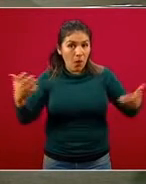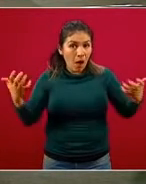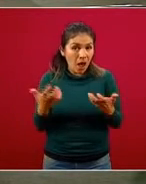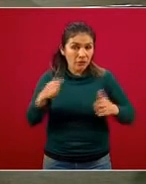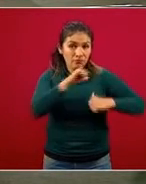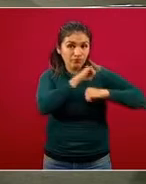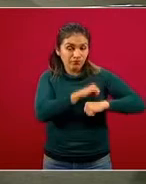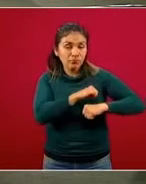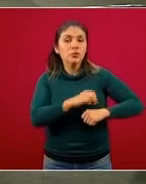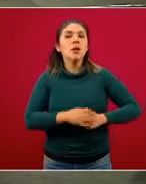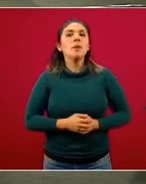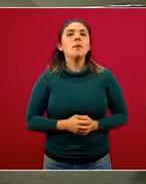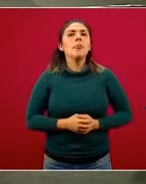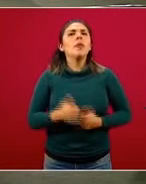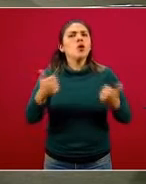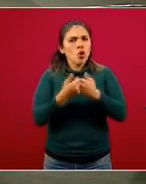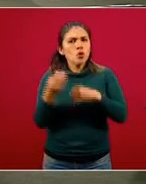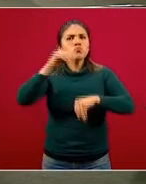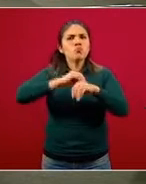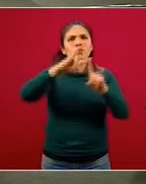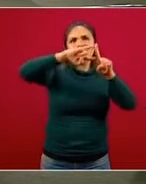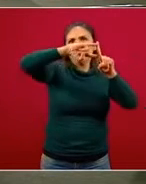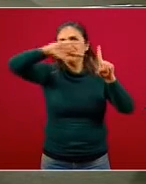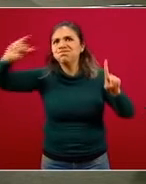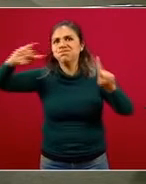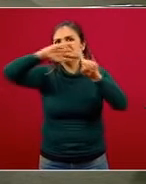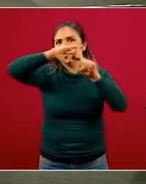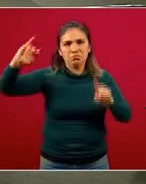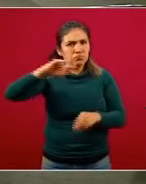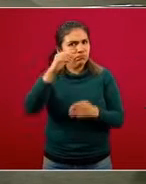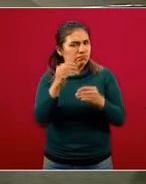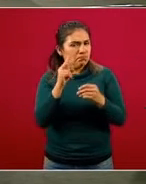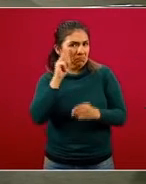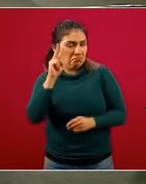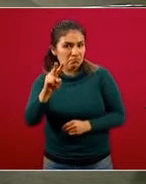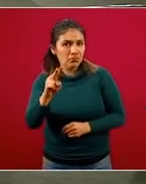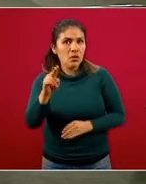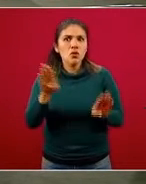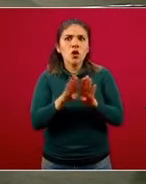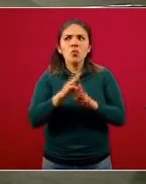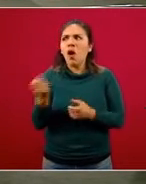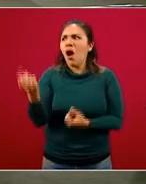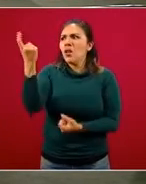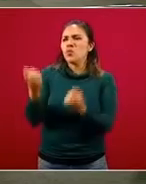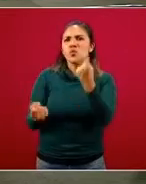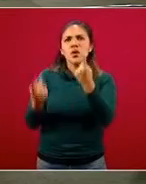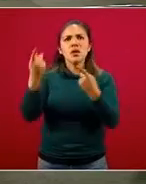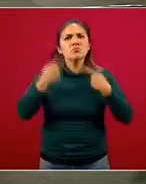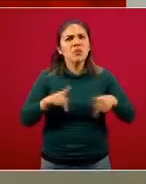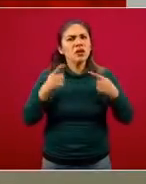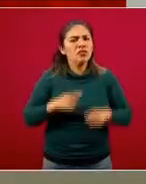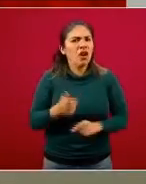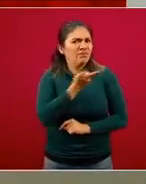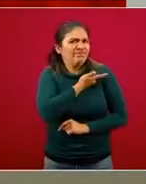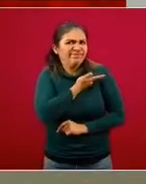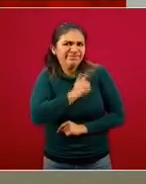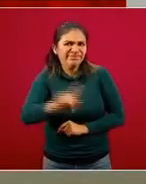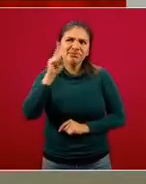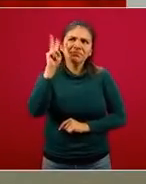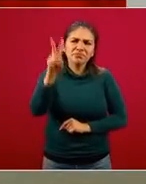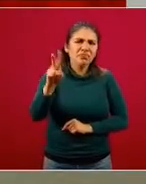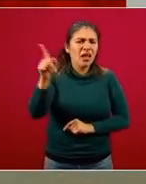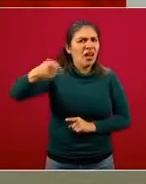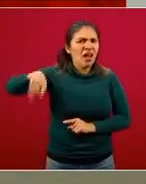heard about them all over Mexico City. They even had some big posters where they had written this information there, and some people were really